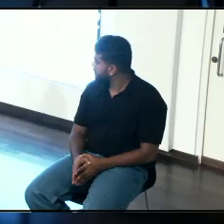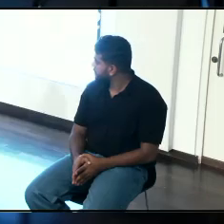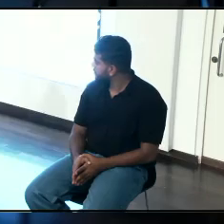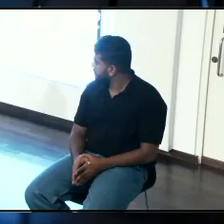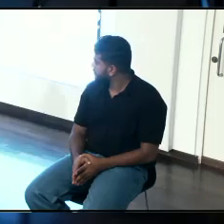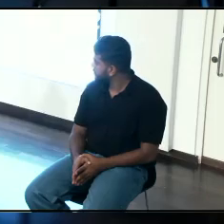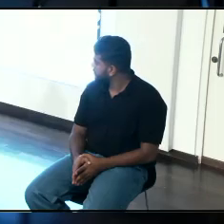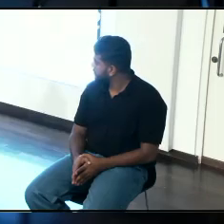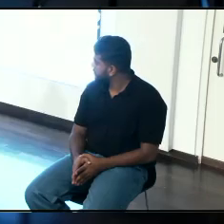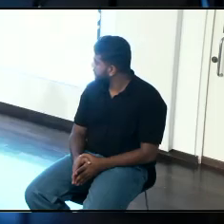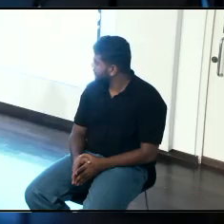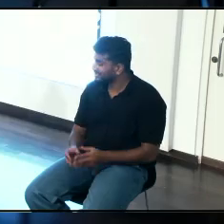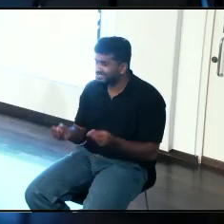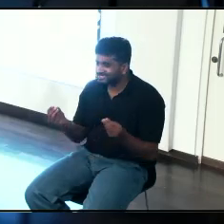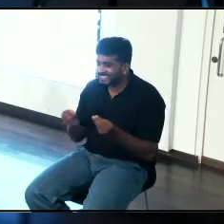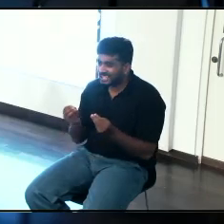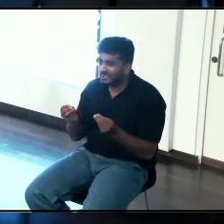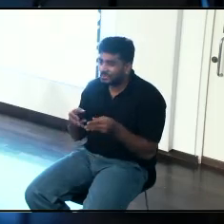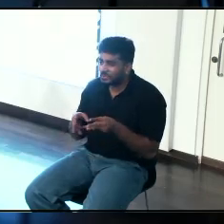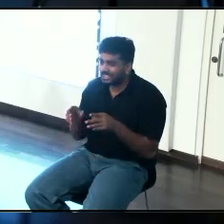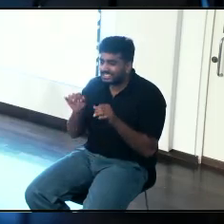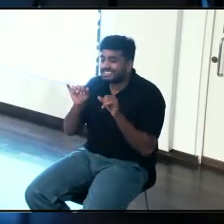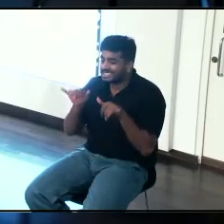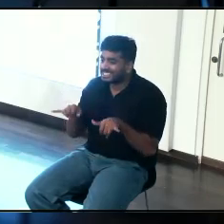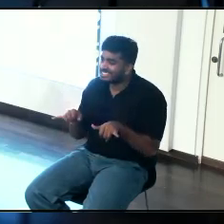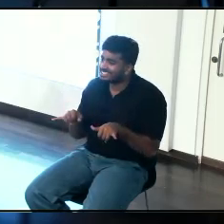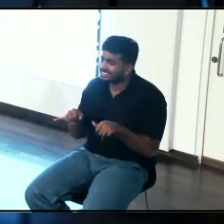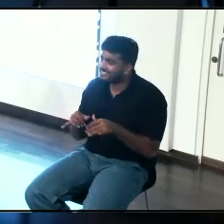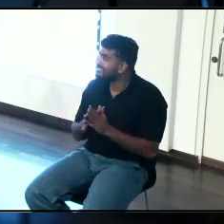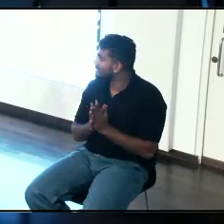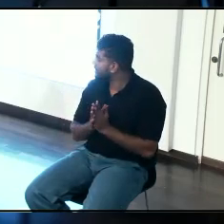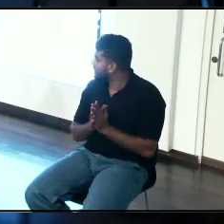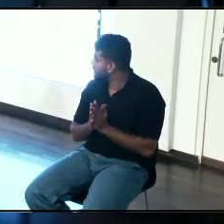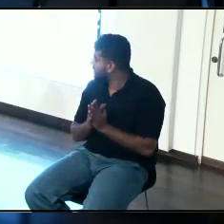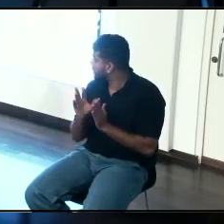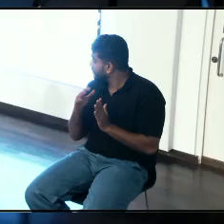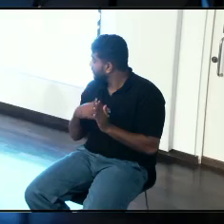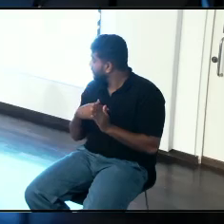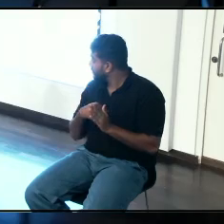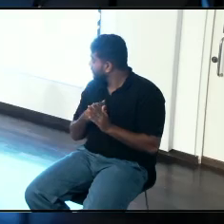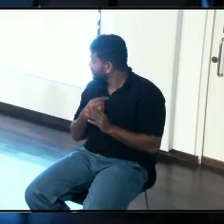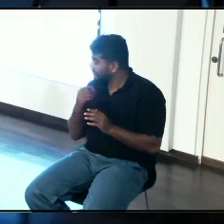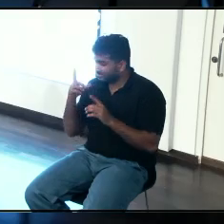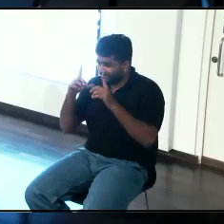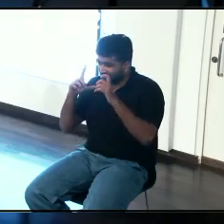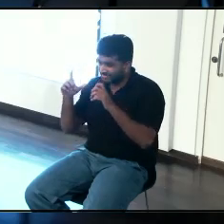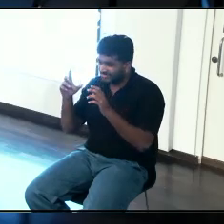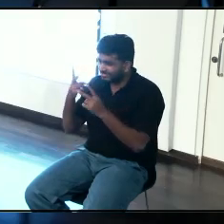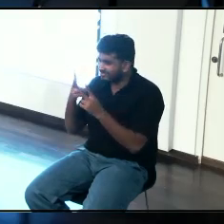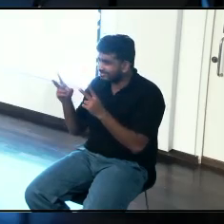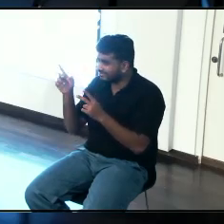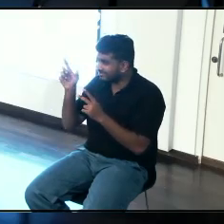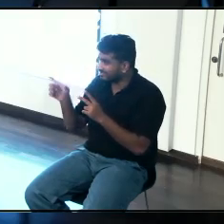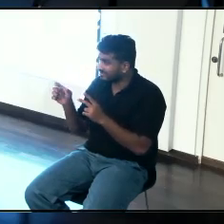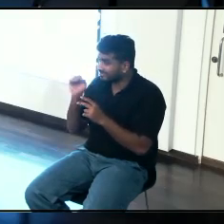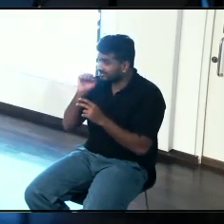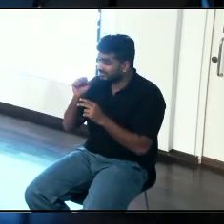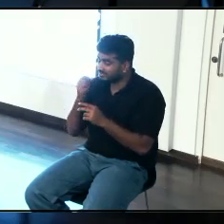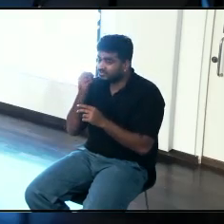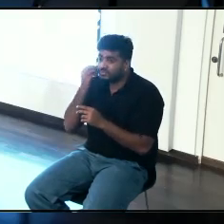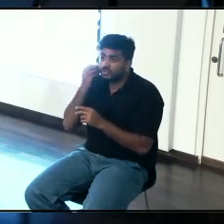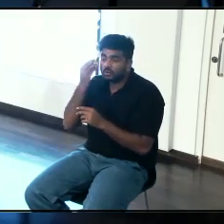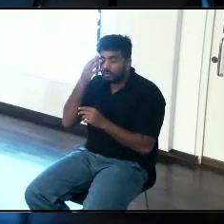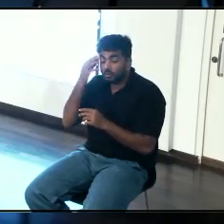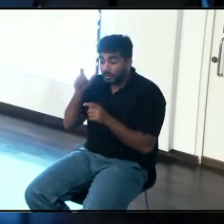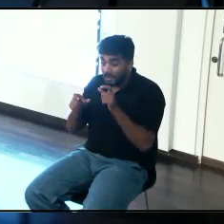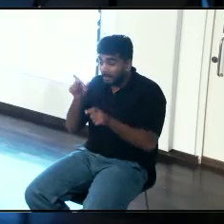some ways, yes, because when we showed the portrait of Maria Teresa Colasso, who was losing her memory and she wanted to